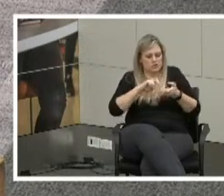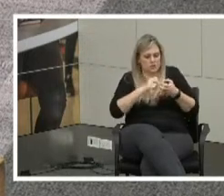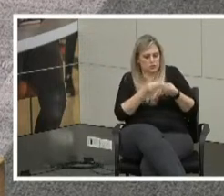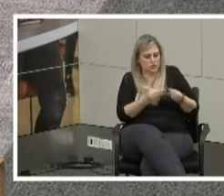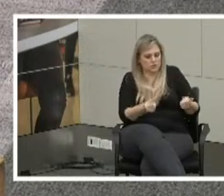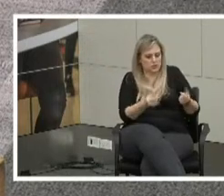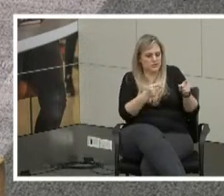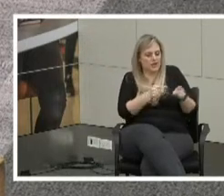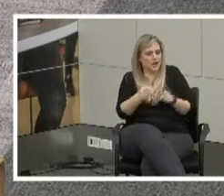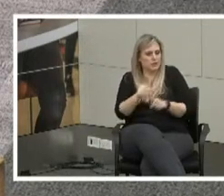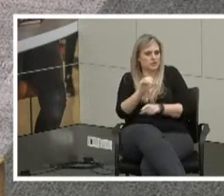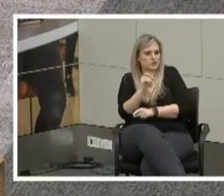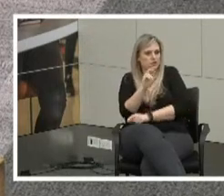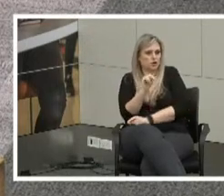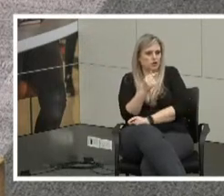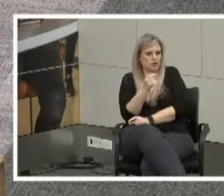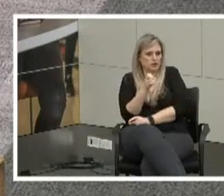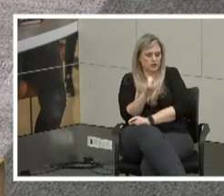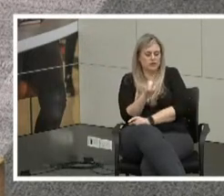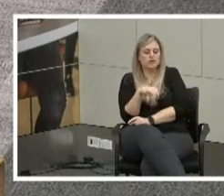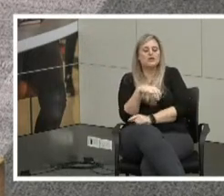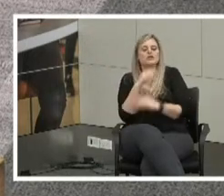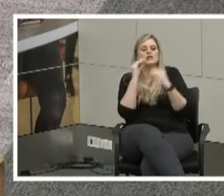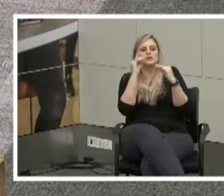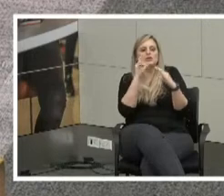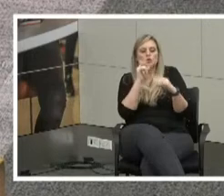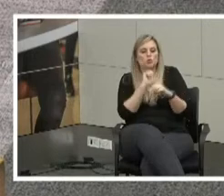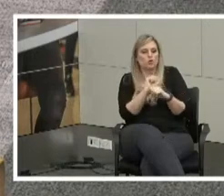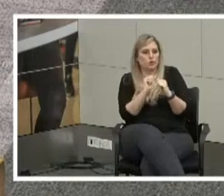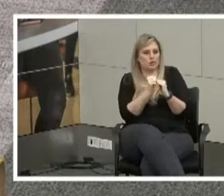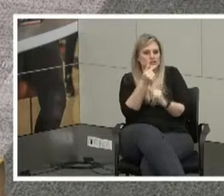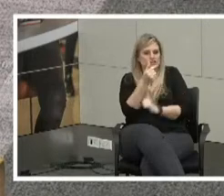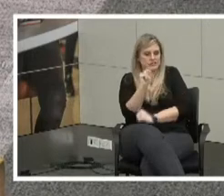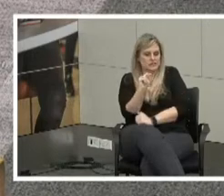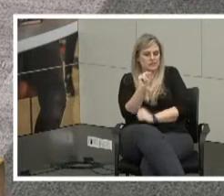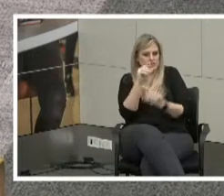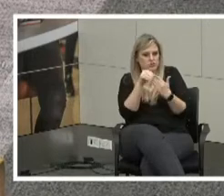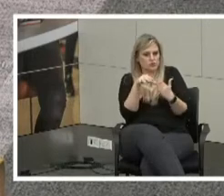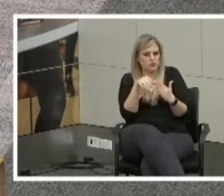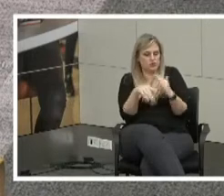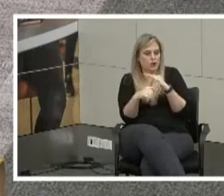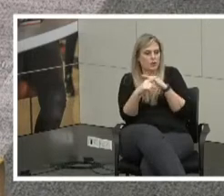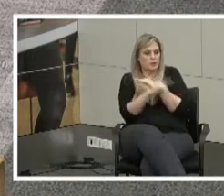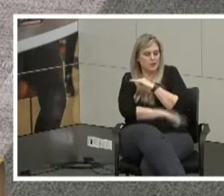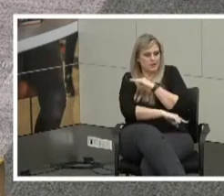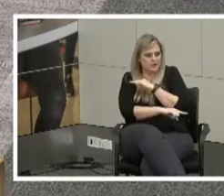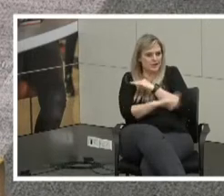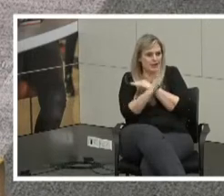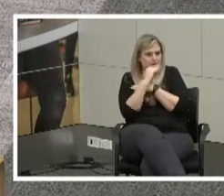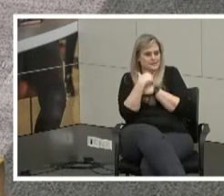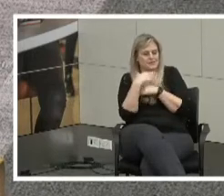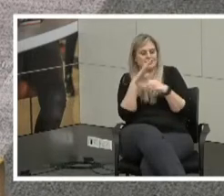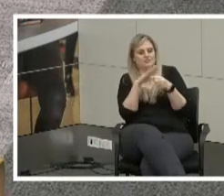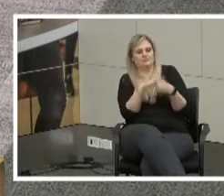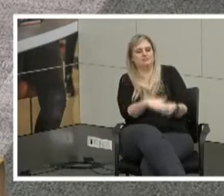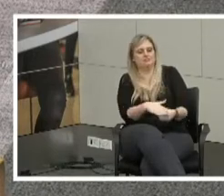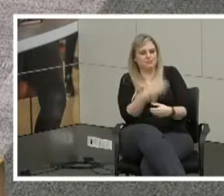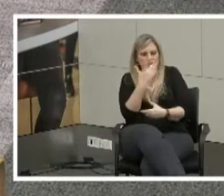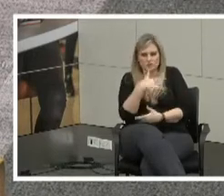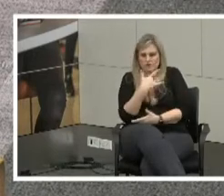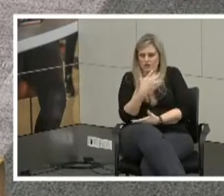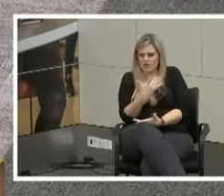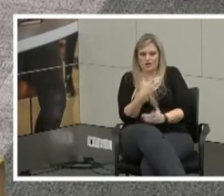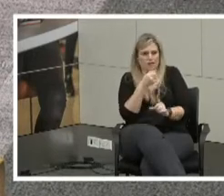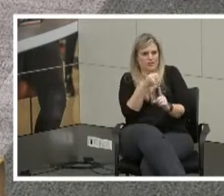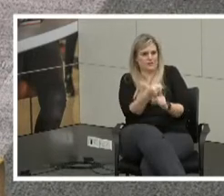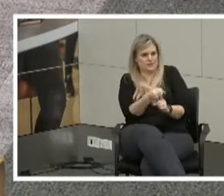have at Carnegie teachers who work with GT students are unfairly penalized and it's demoralizing for them to feel like they're suddenly